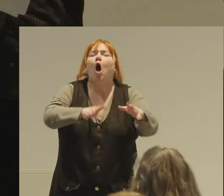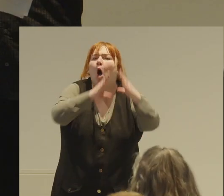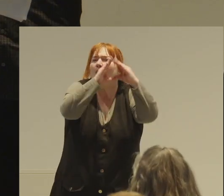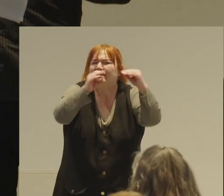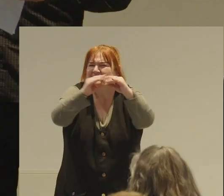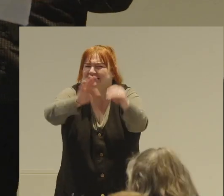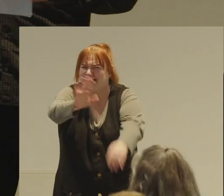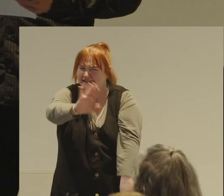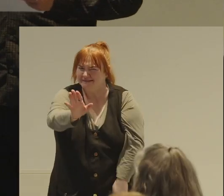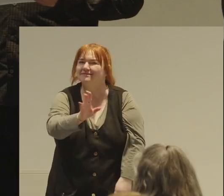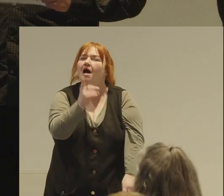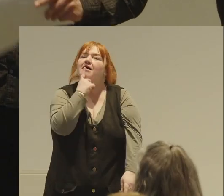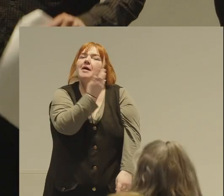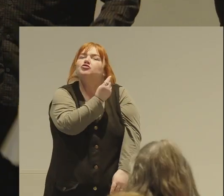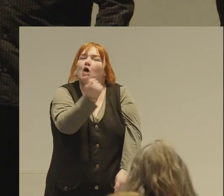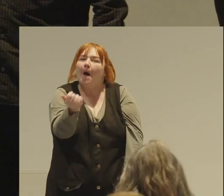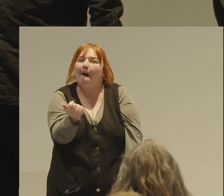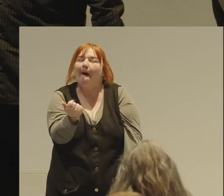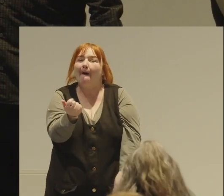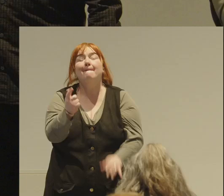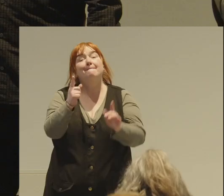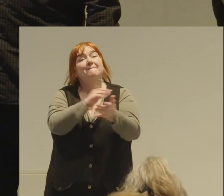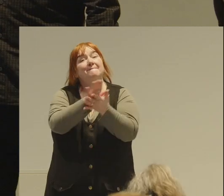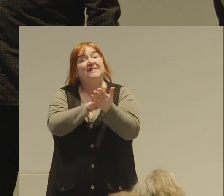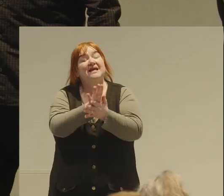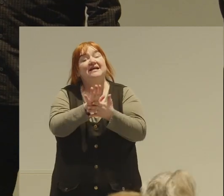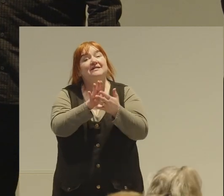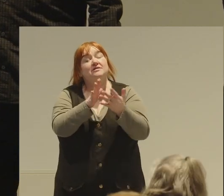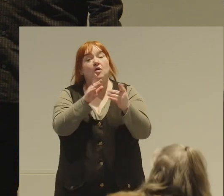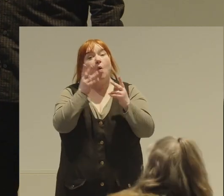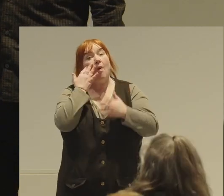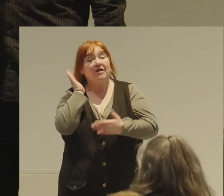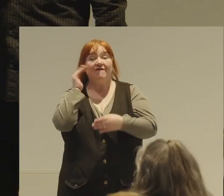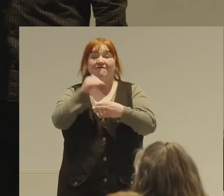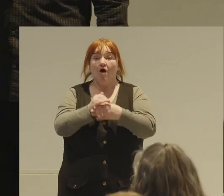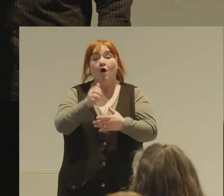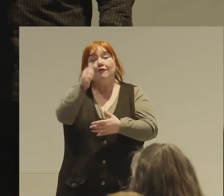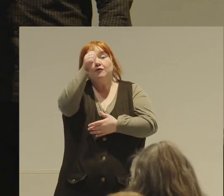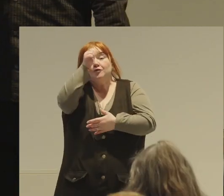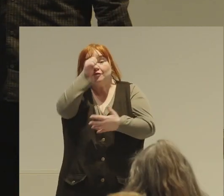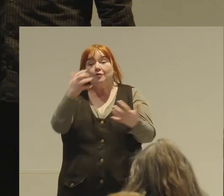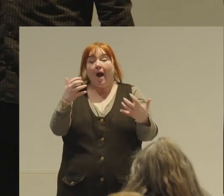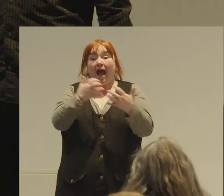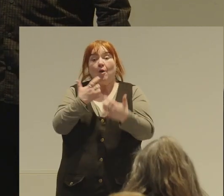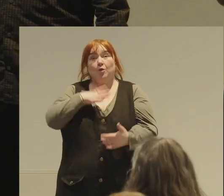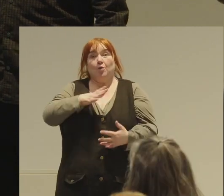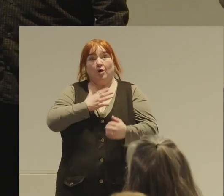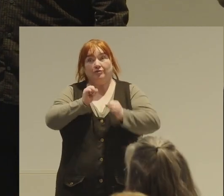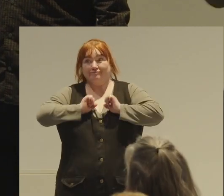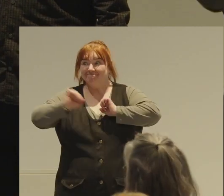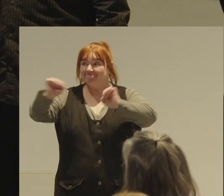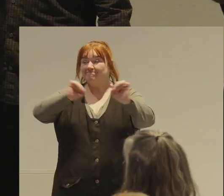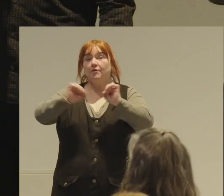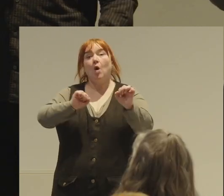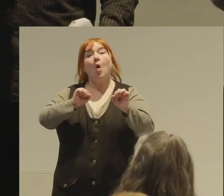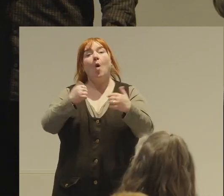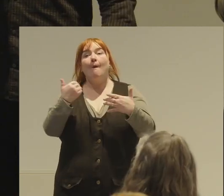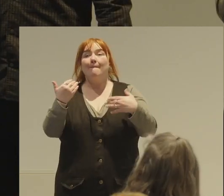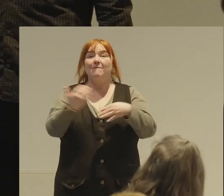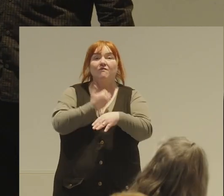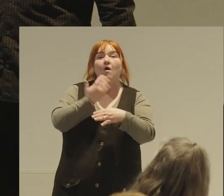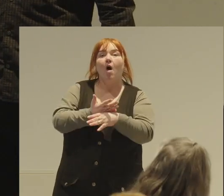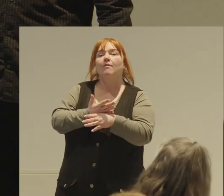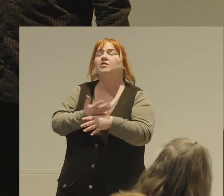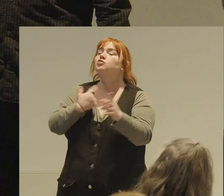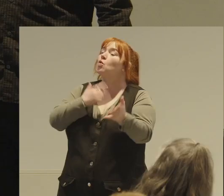gives you an idea of like what you want your performances to look like. Exactly. So really kind of thinking about your co-directing and how